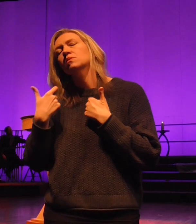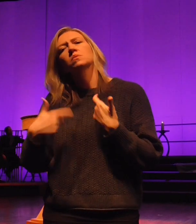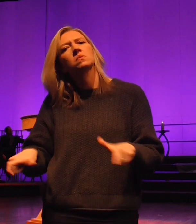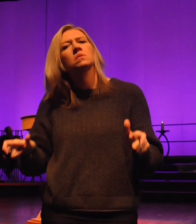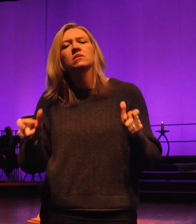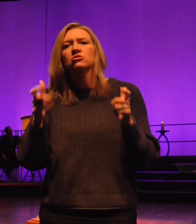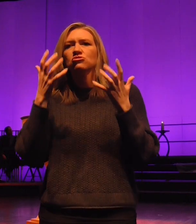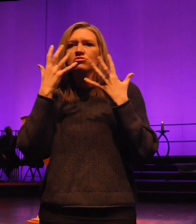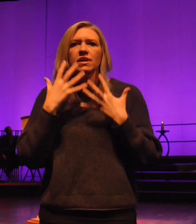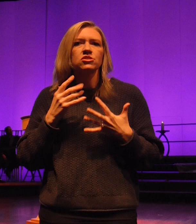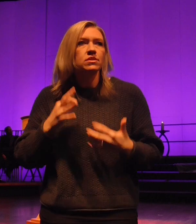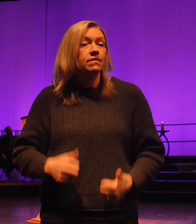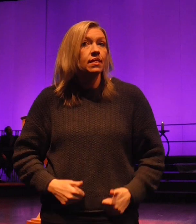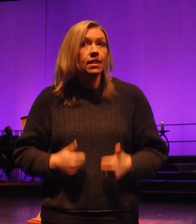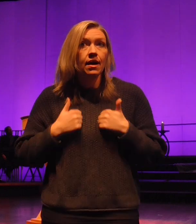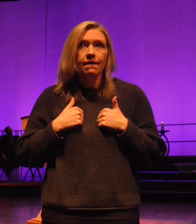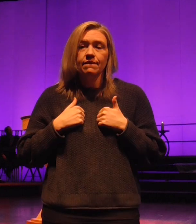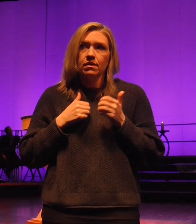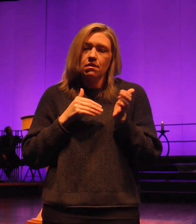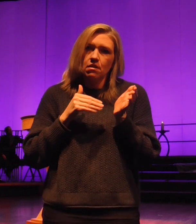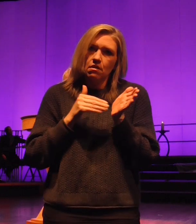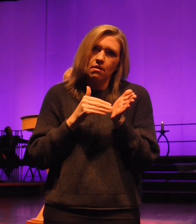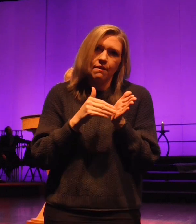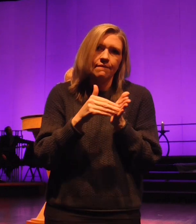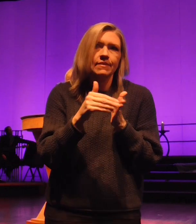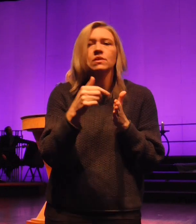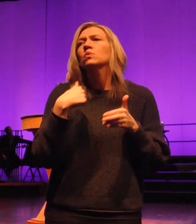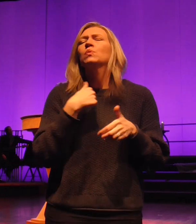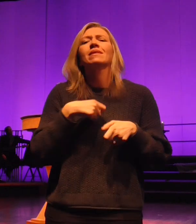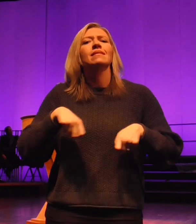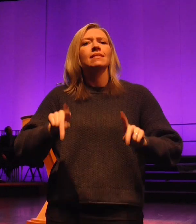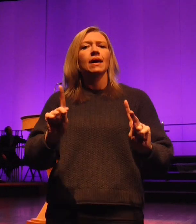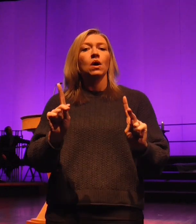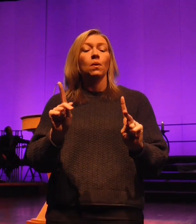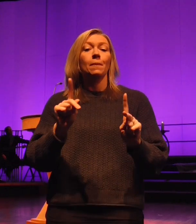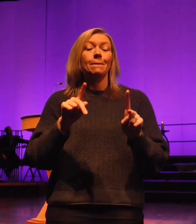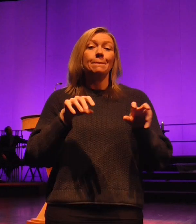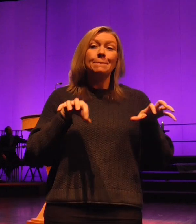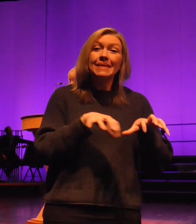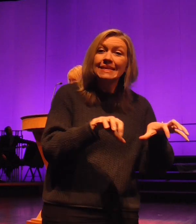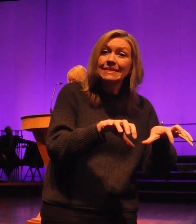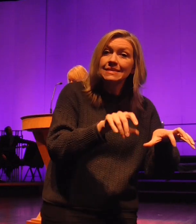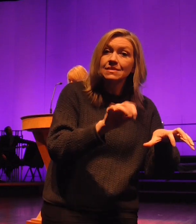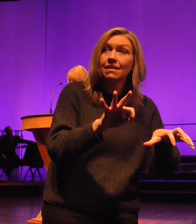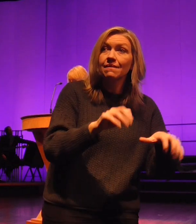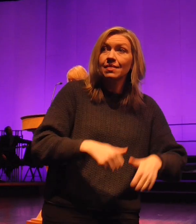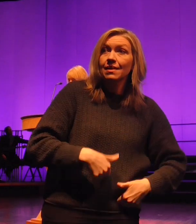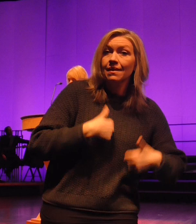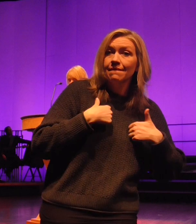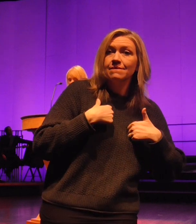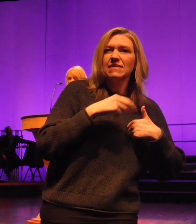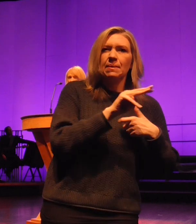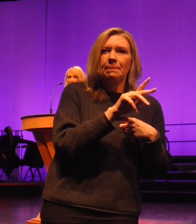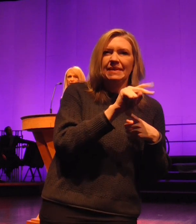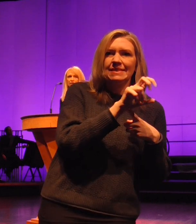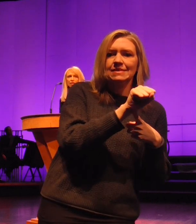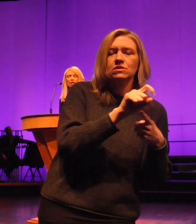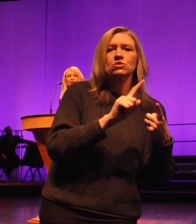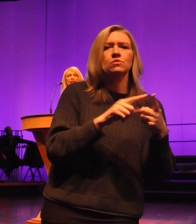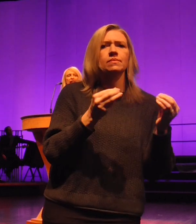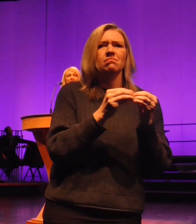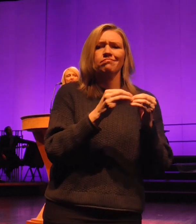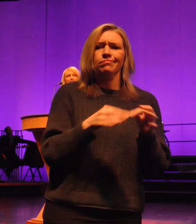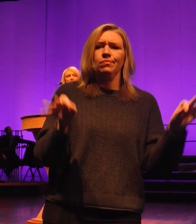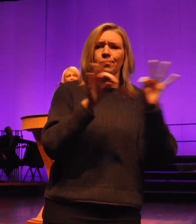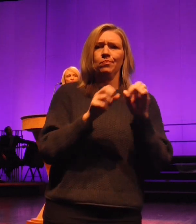of life is that too often we allow the means by which we live to outdistance